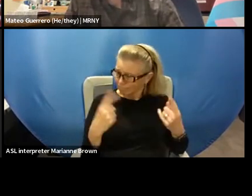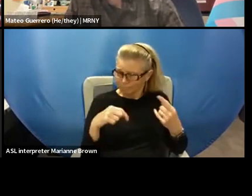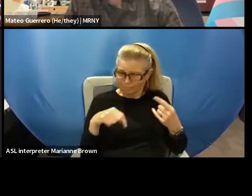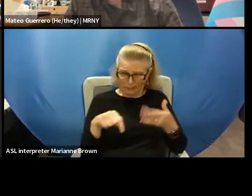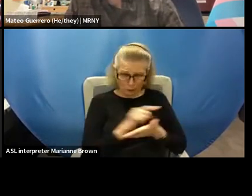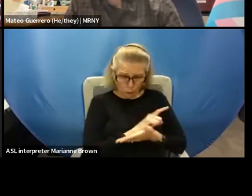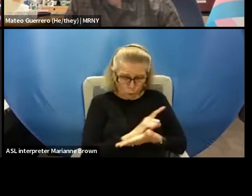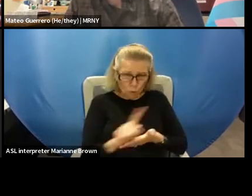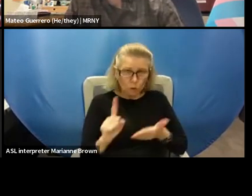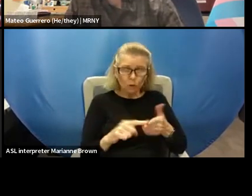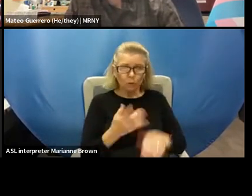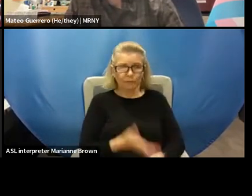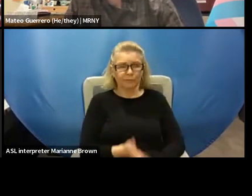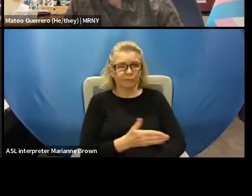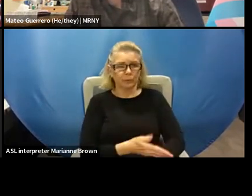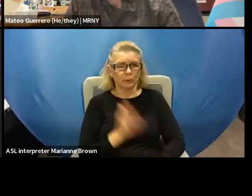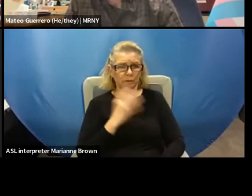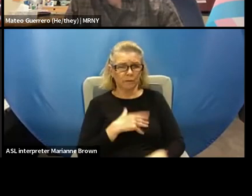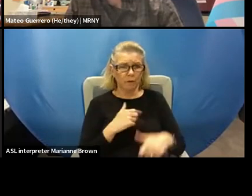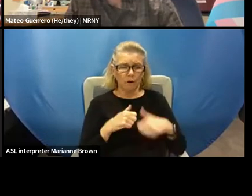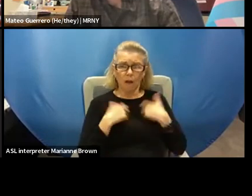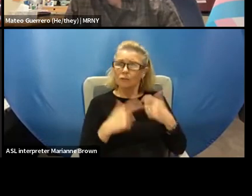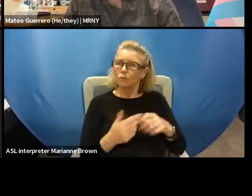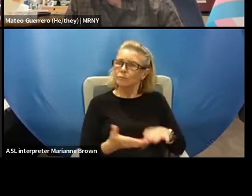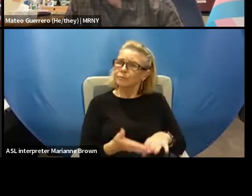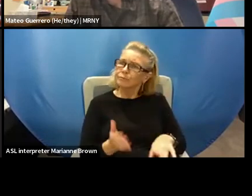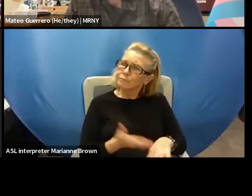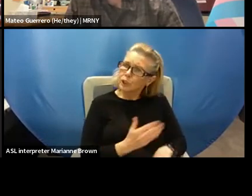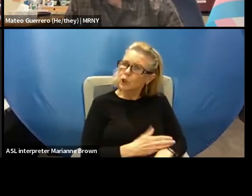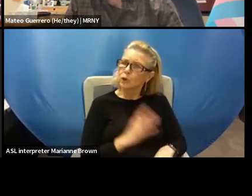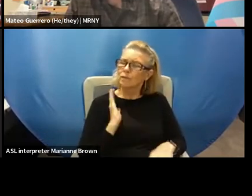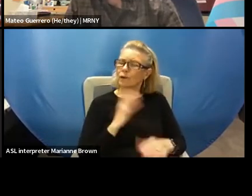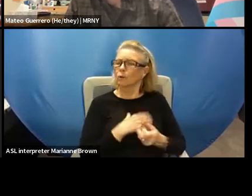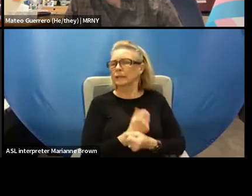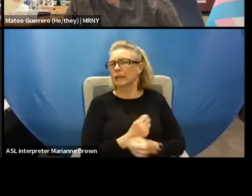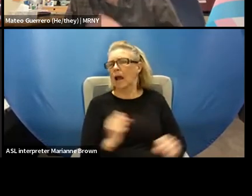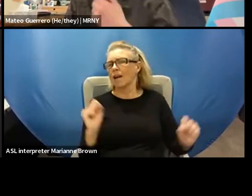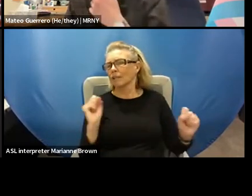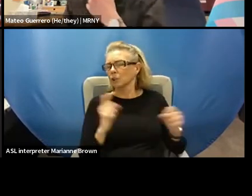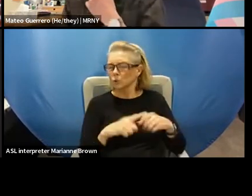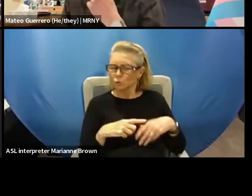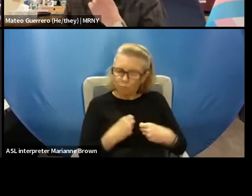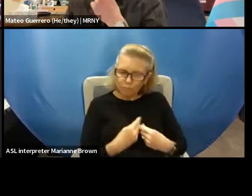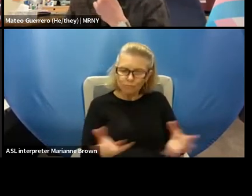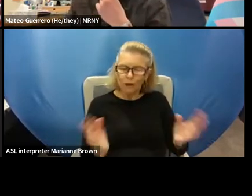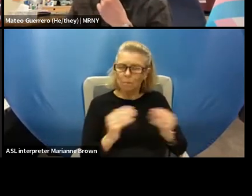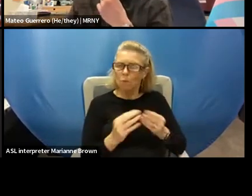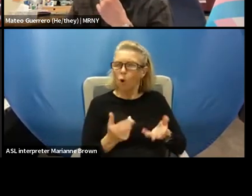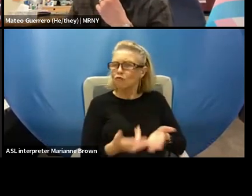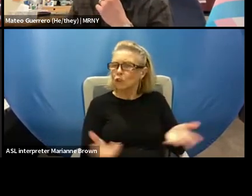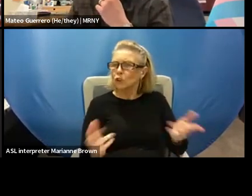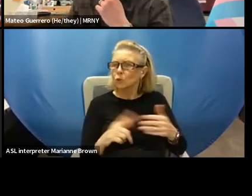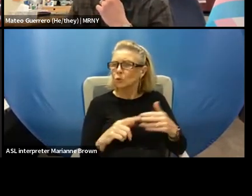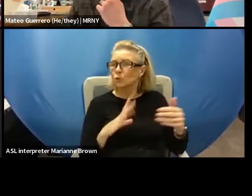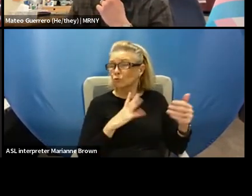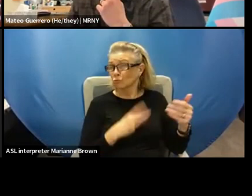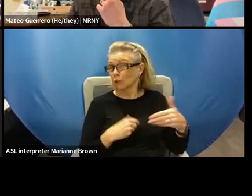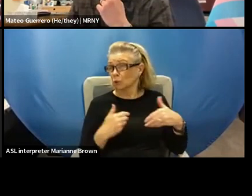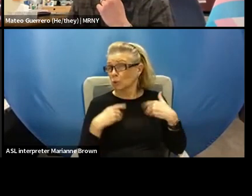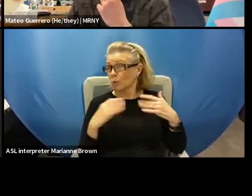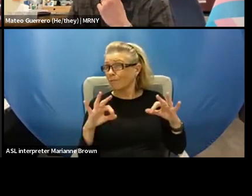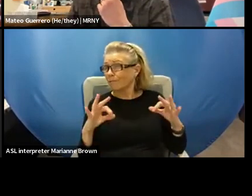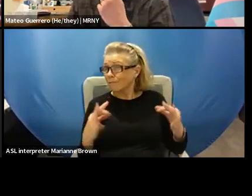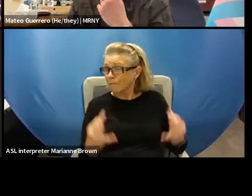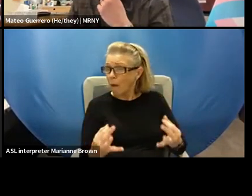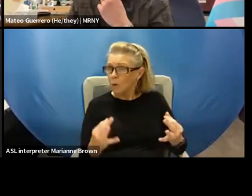to better our lives, to increase our safety, to make resources more accessible to us and trans youth and their families who are going to